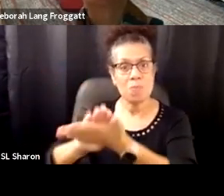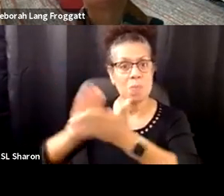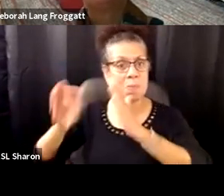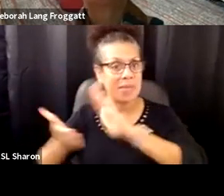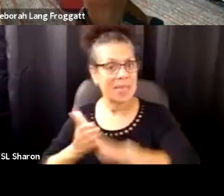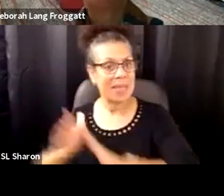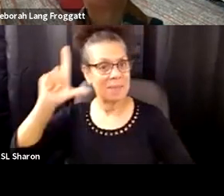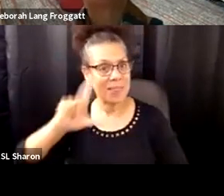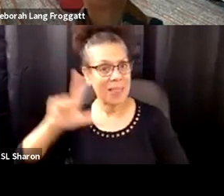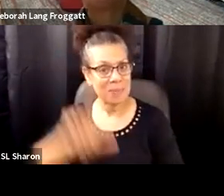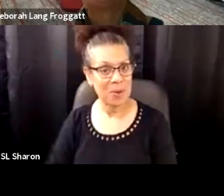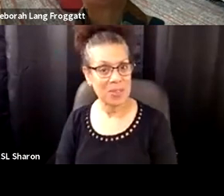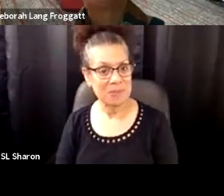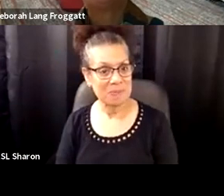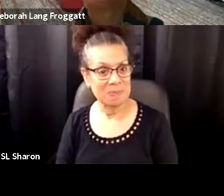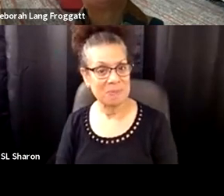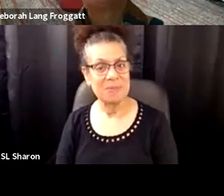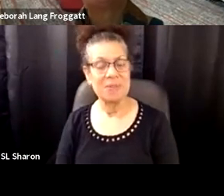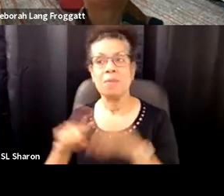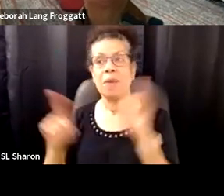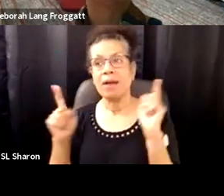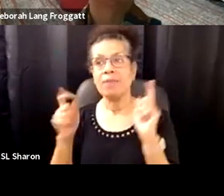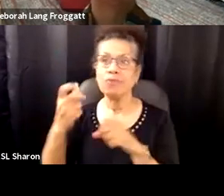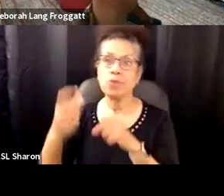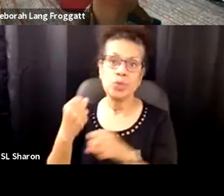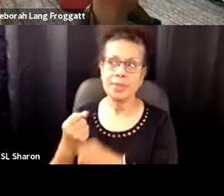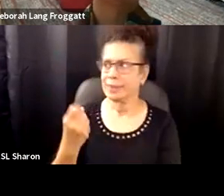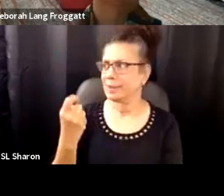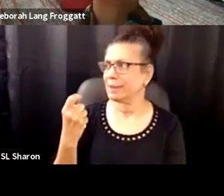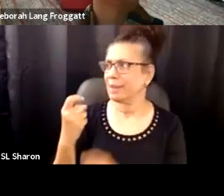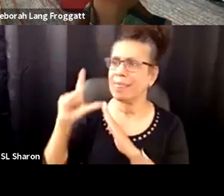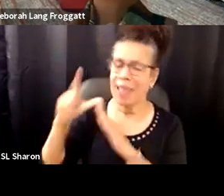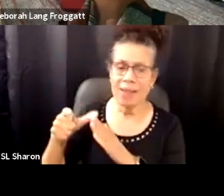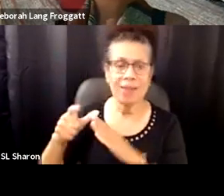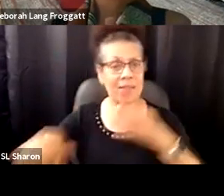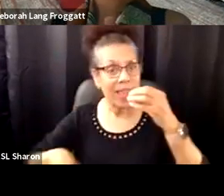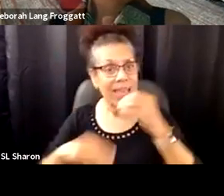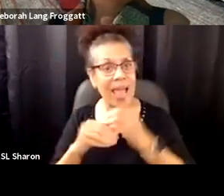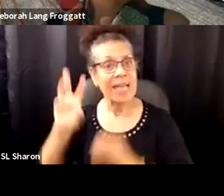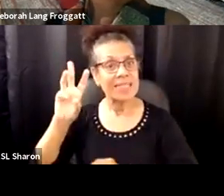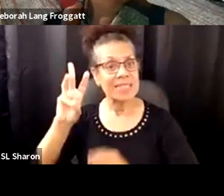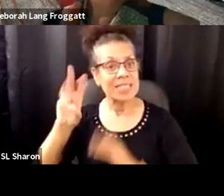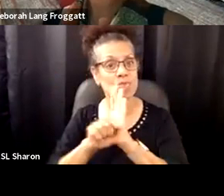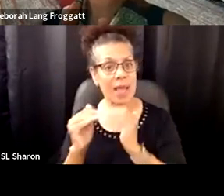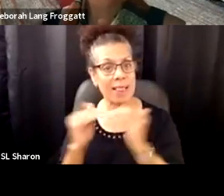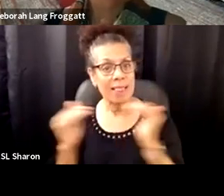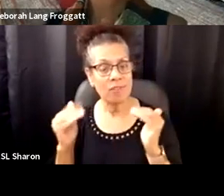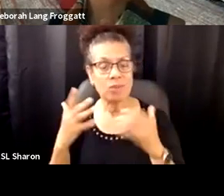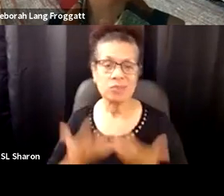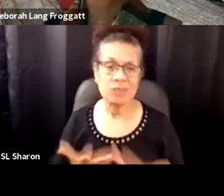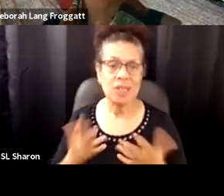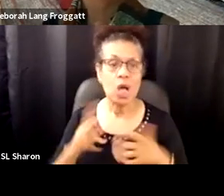a library but then a couple of years ago when they added a sixth grade they had to move the